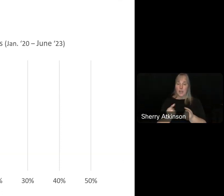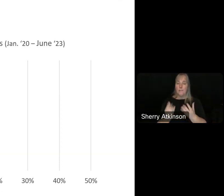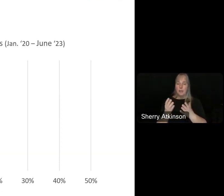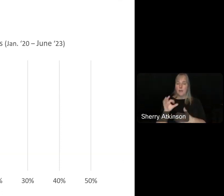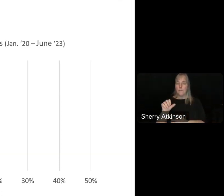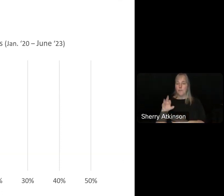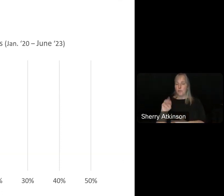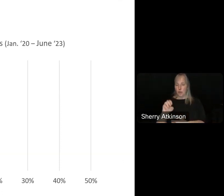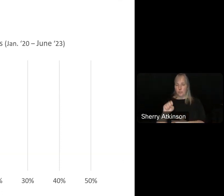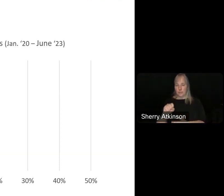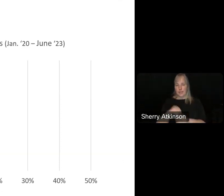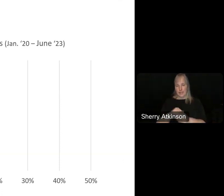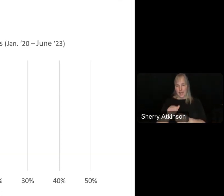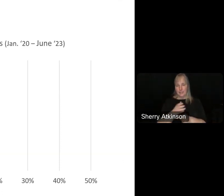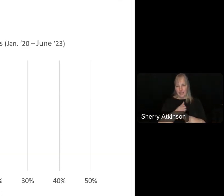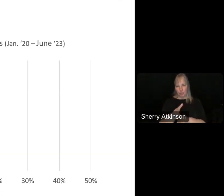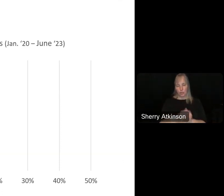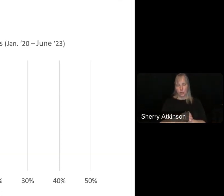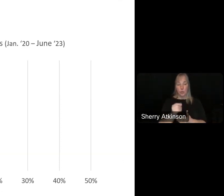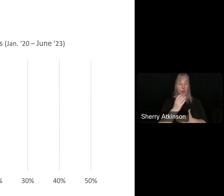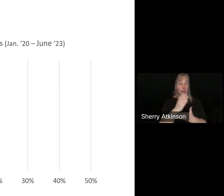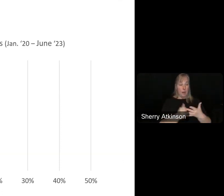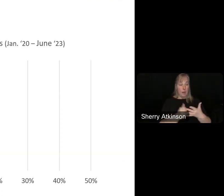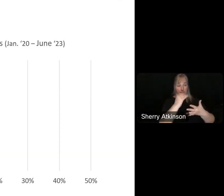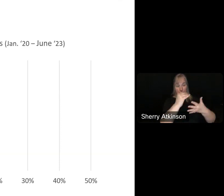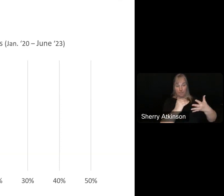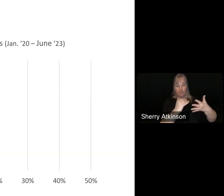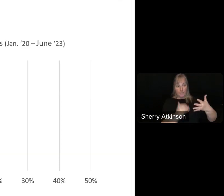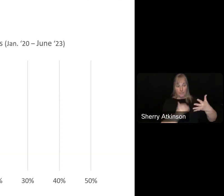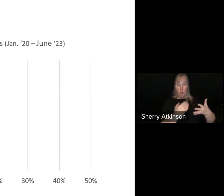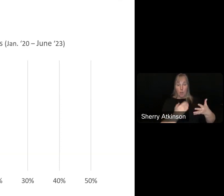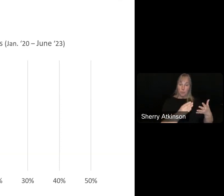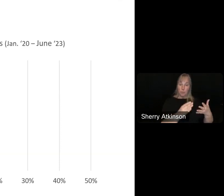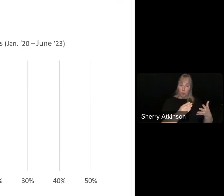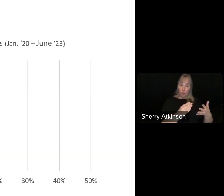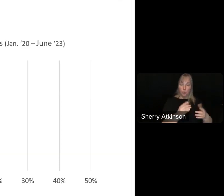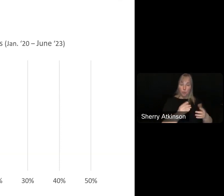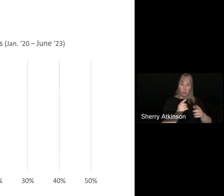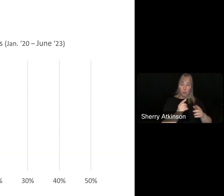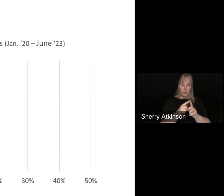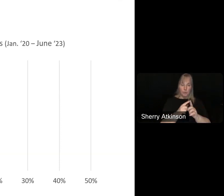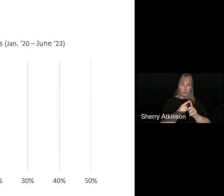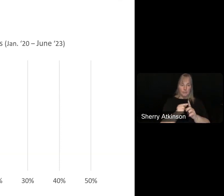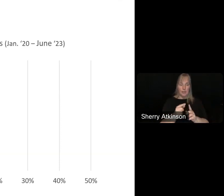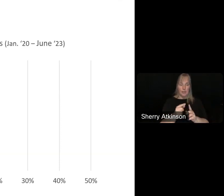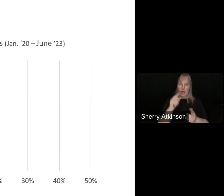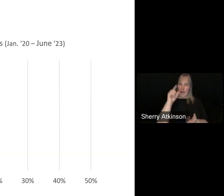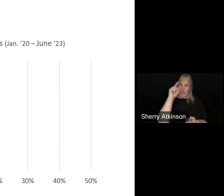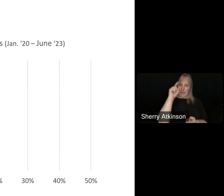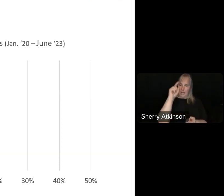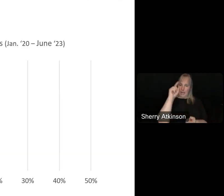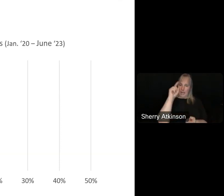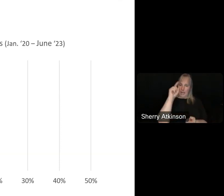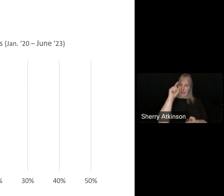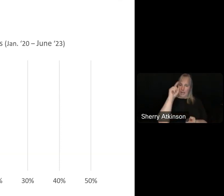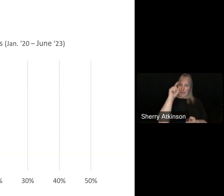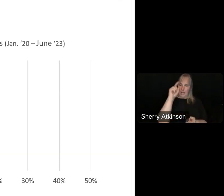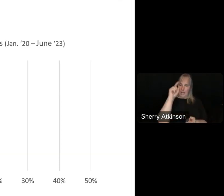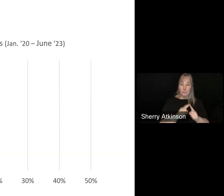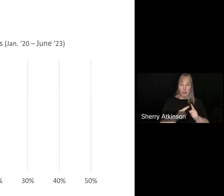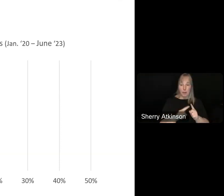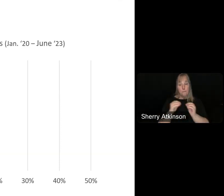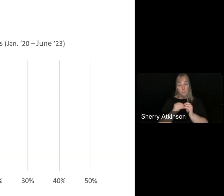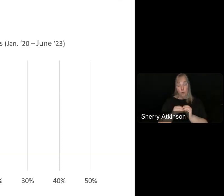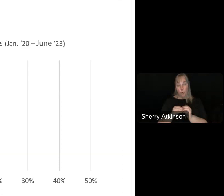that in some of the sectors, the blue bar, you're seeing less employees, but there have been more firms that have been established in